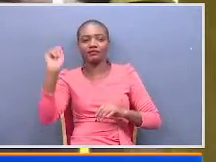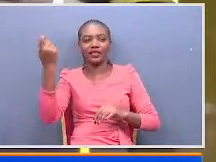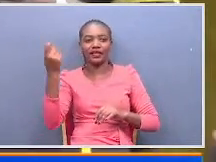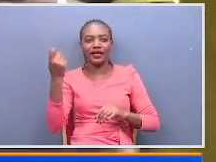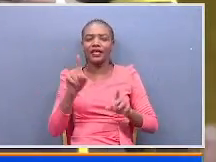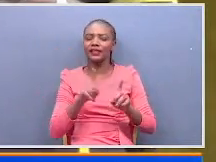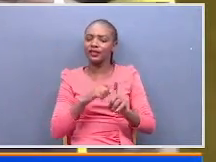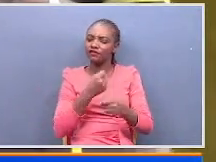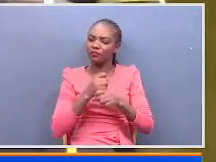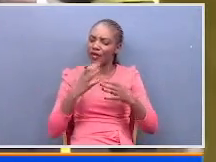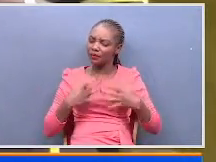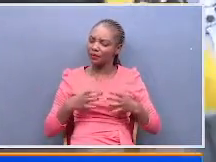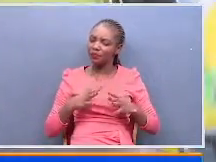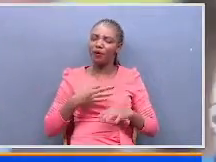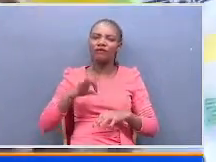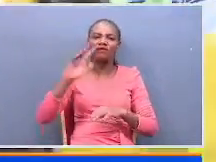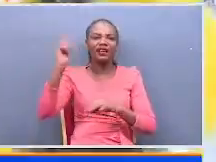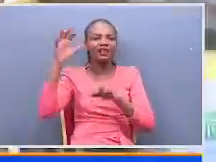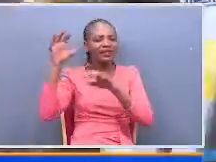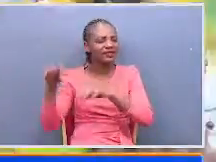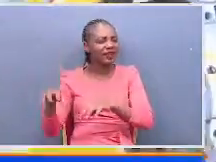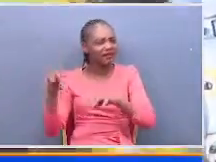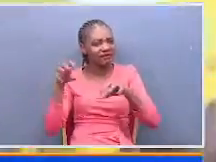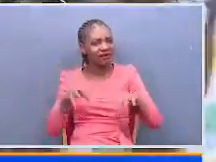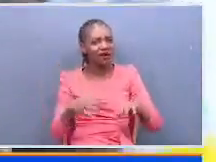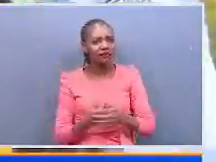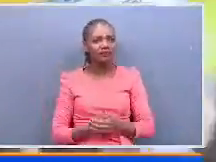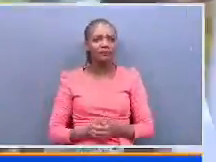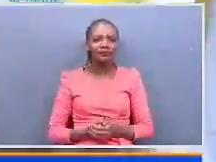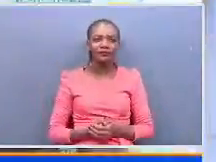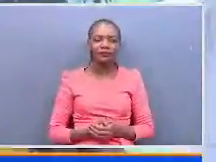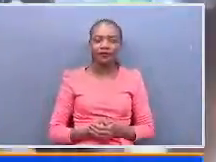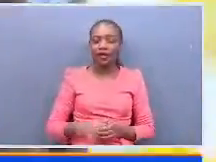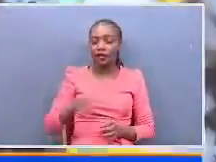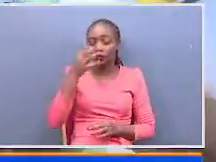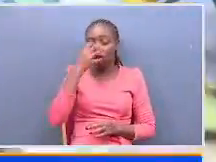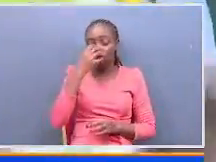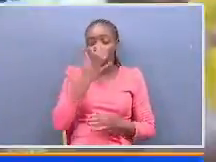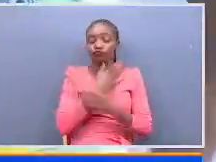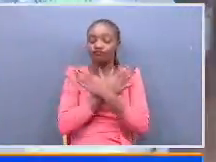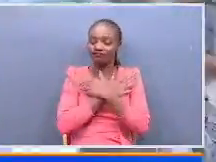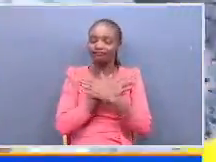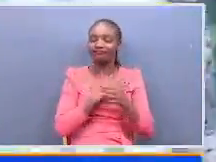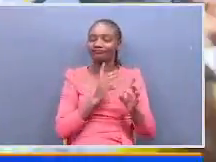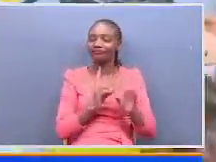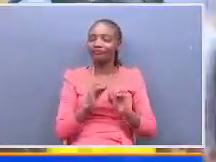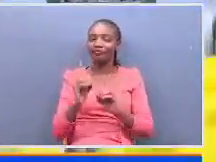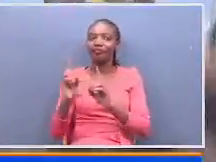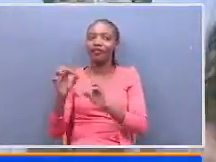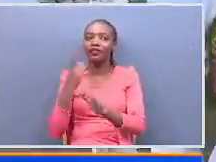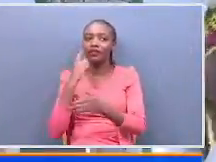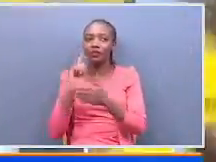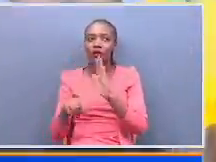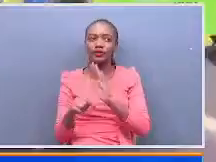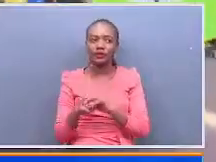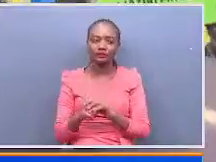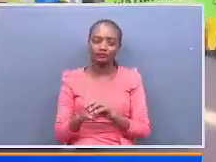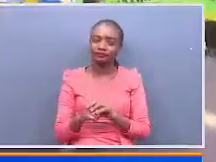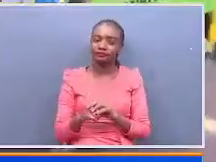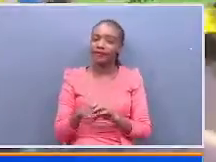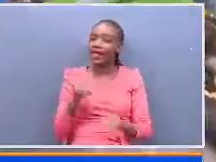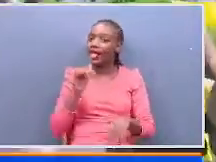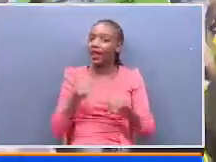made the people of Kenya to suffer. Ruto's allies, who accompanied him to make his final submissions, sustained claims of election